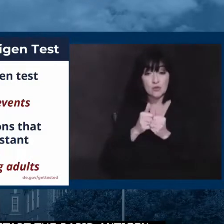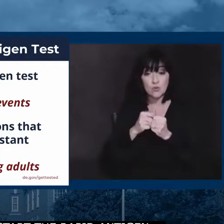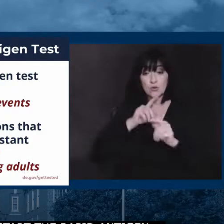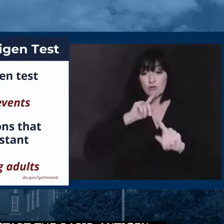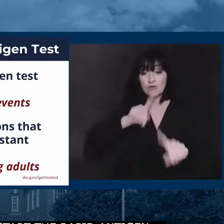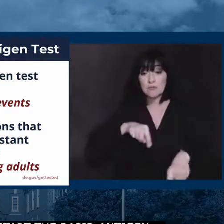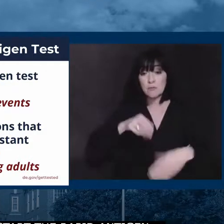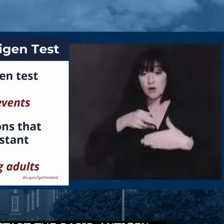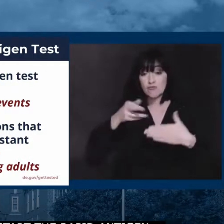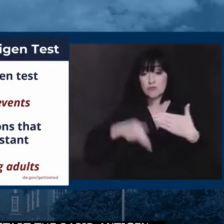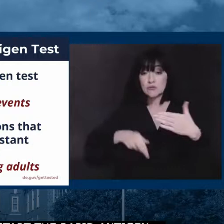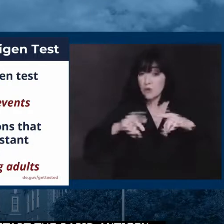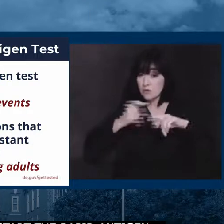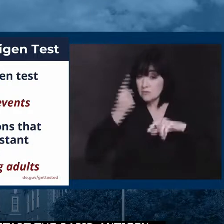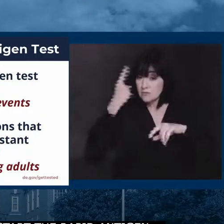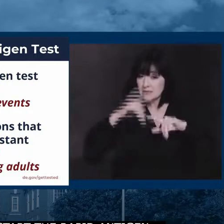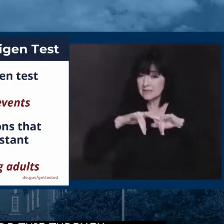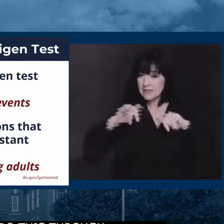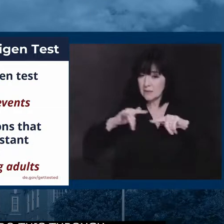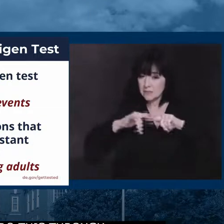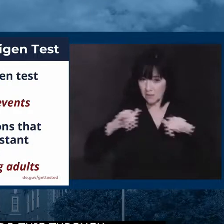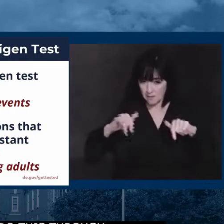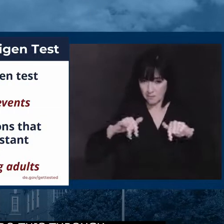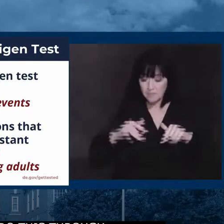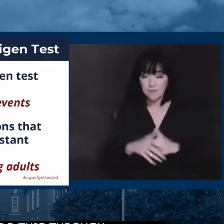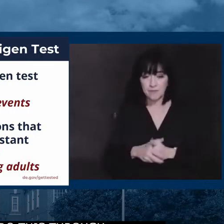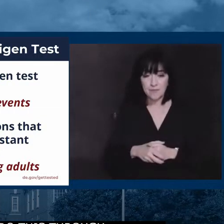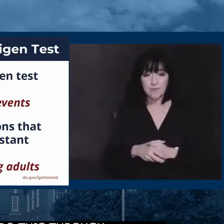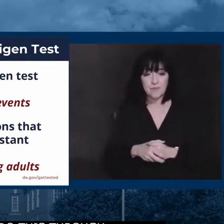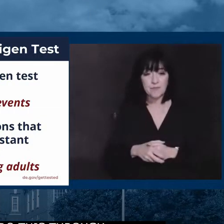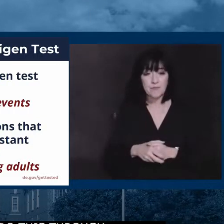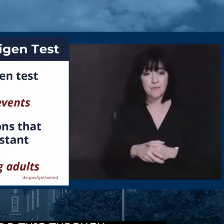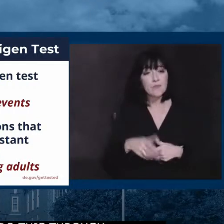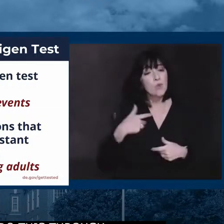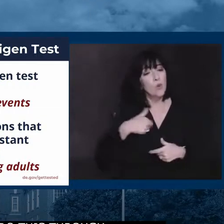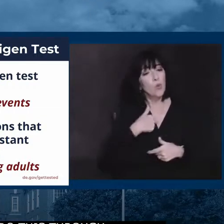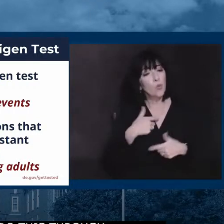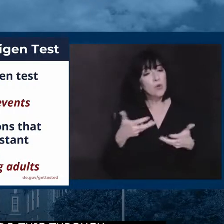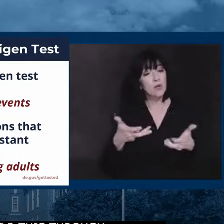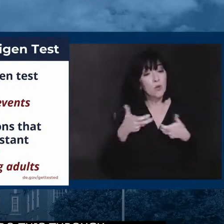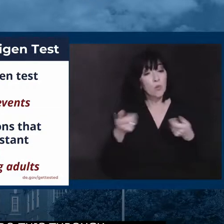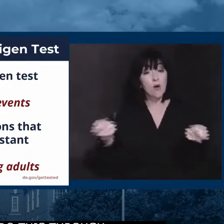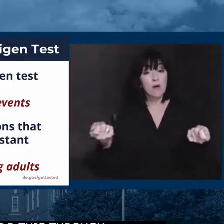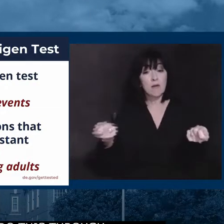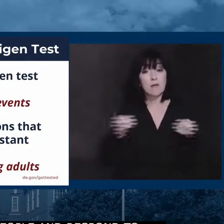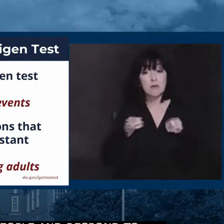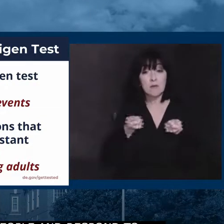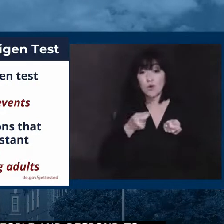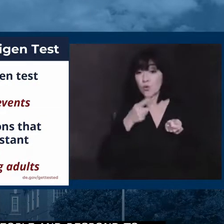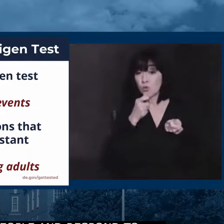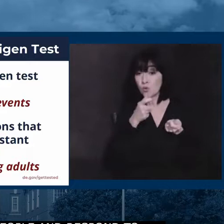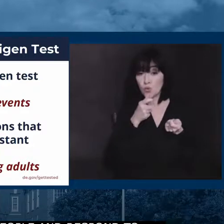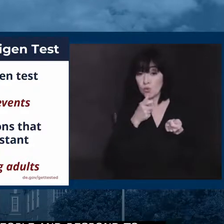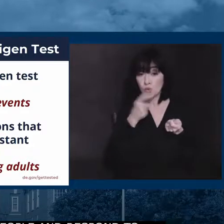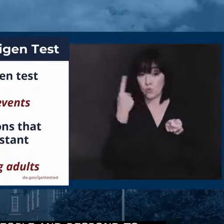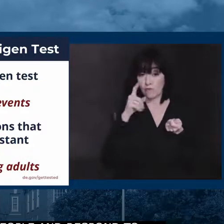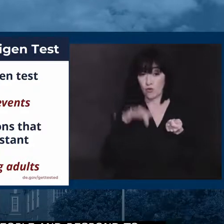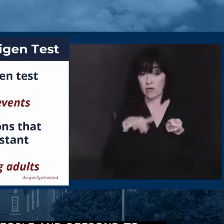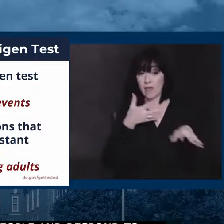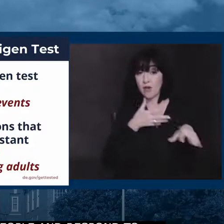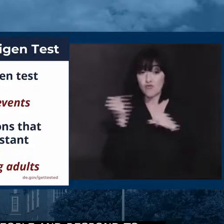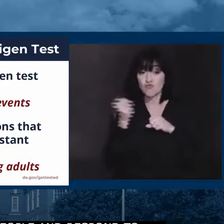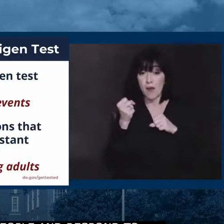time. We are also going to be targeting the 2 groups that we think are at the highest risk. So those over the age